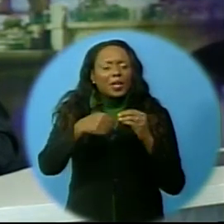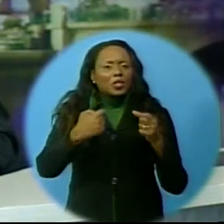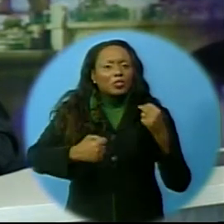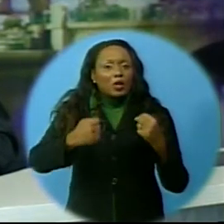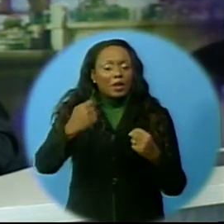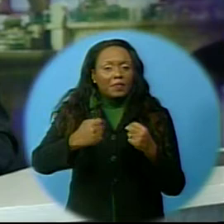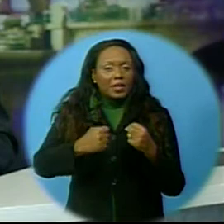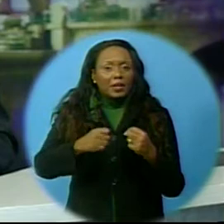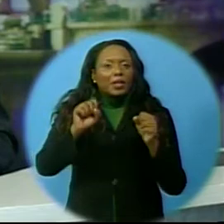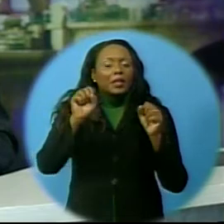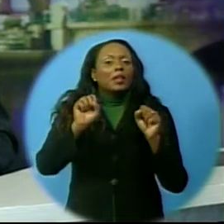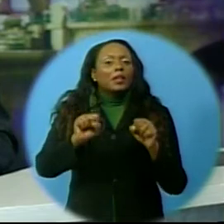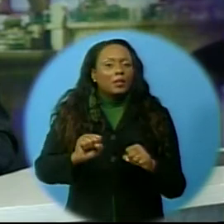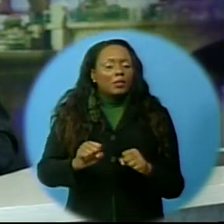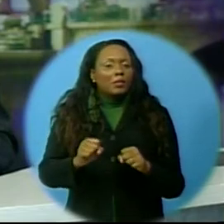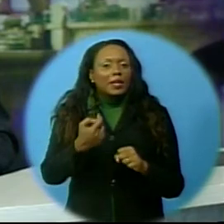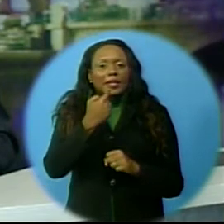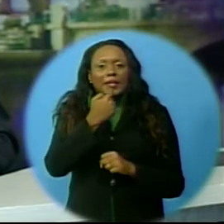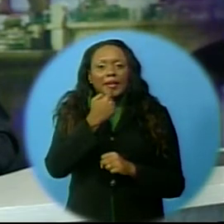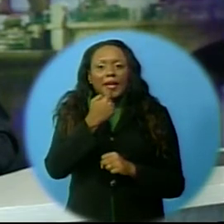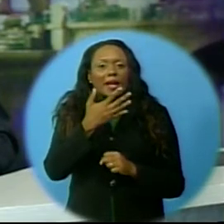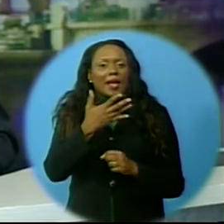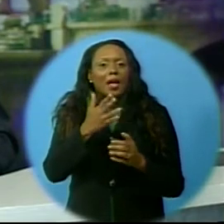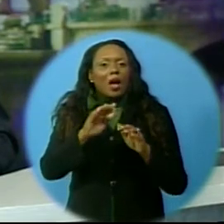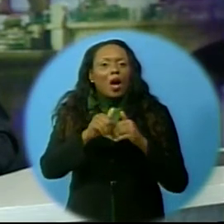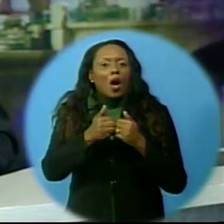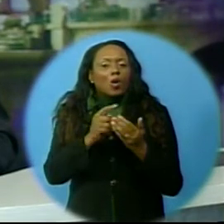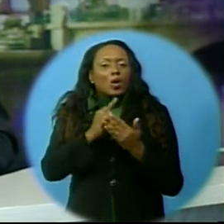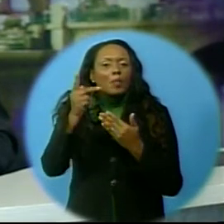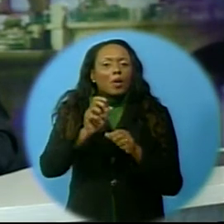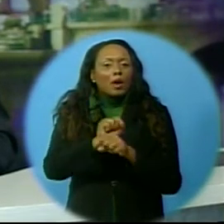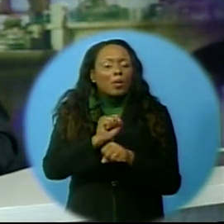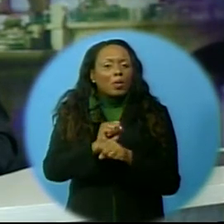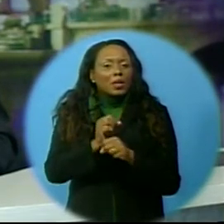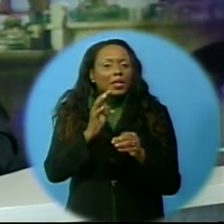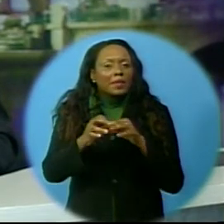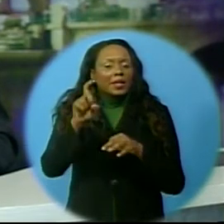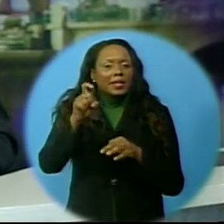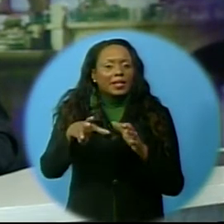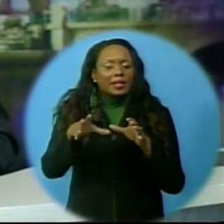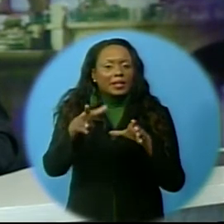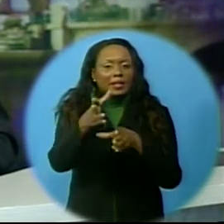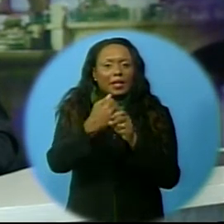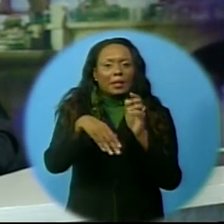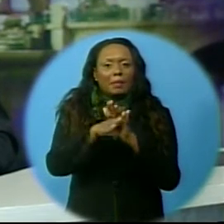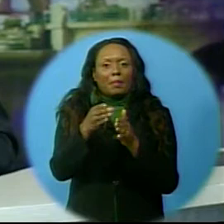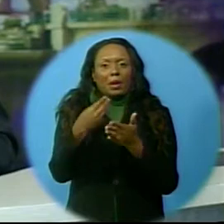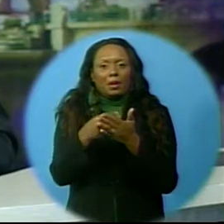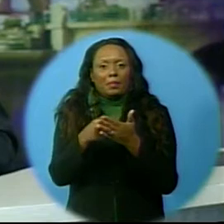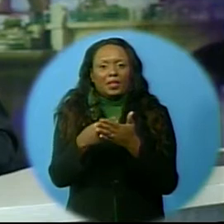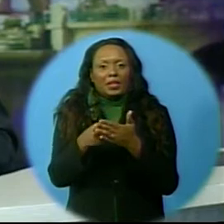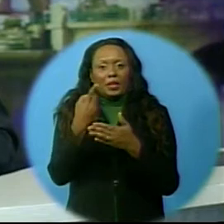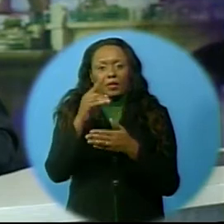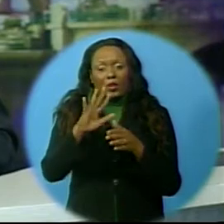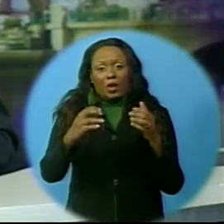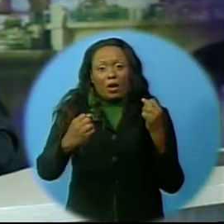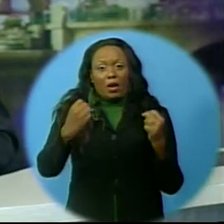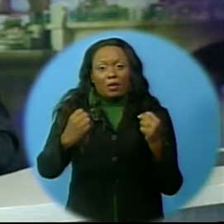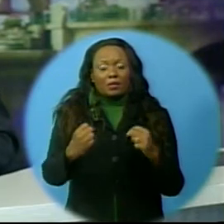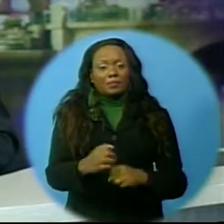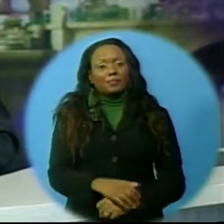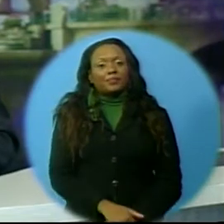and Works, Michael Lashley, provided some insight into how this program works as he toured a roadworks project at Sealy Hall, St.